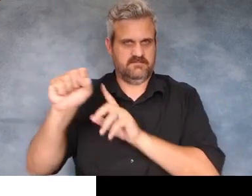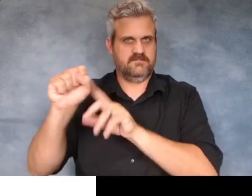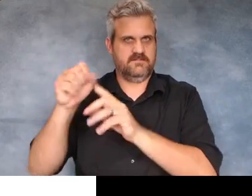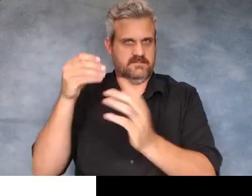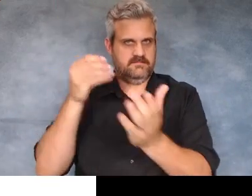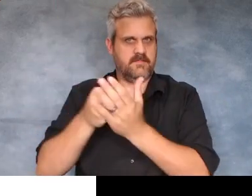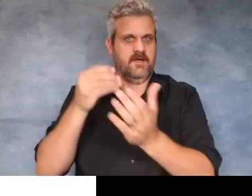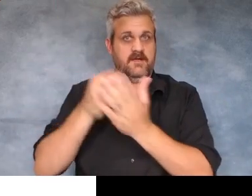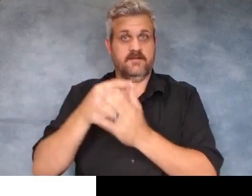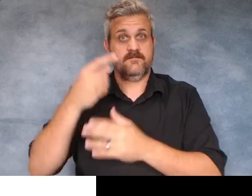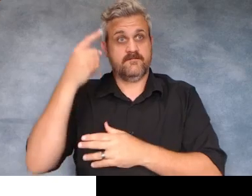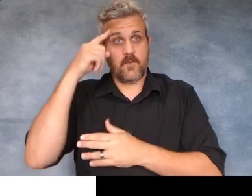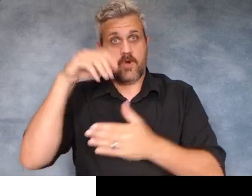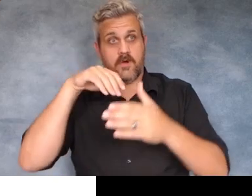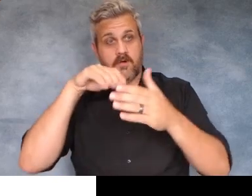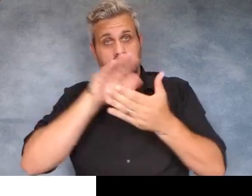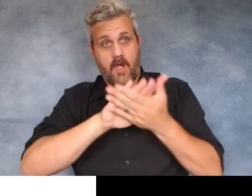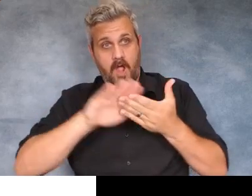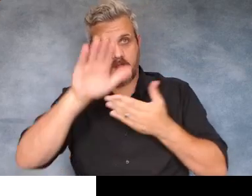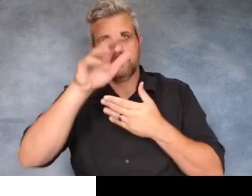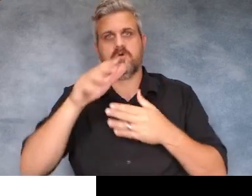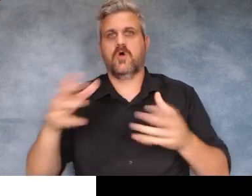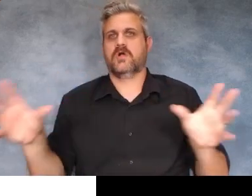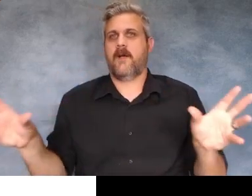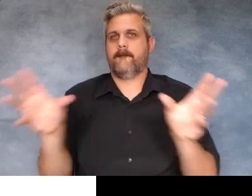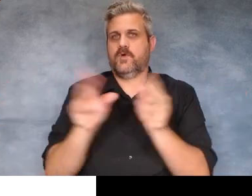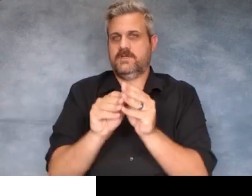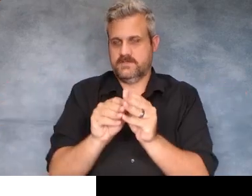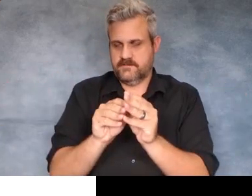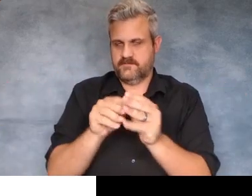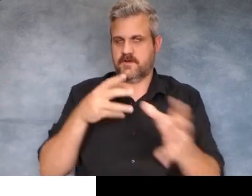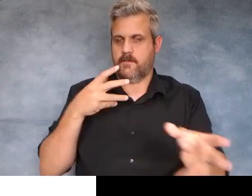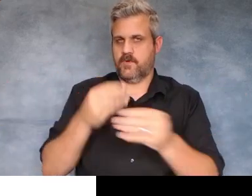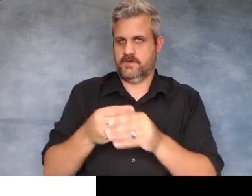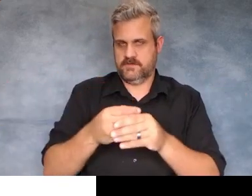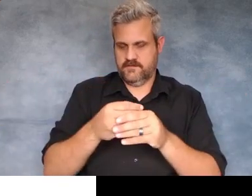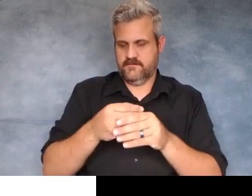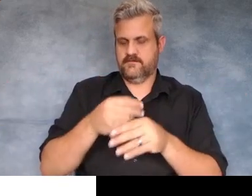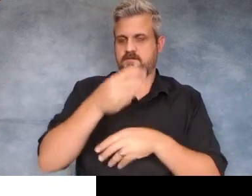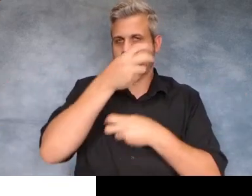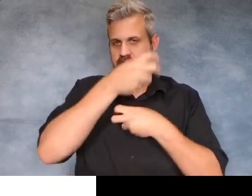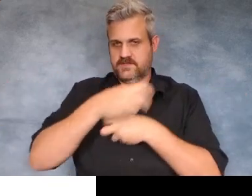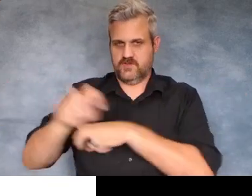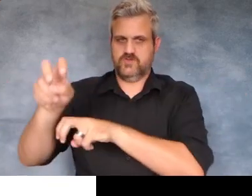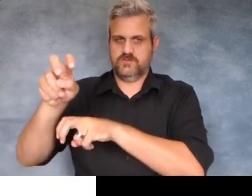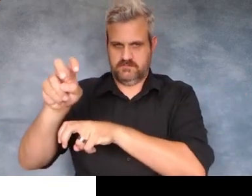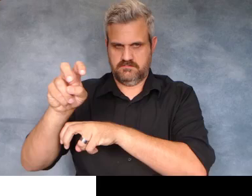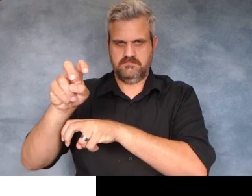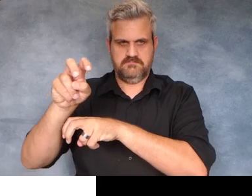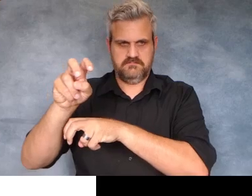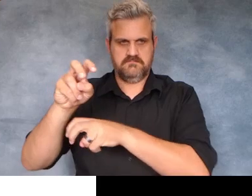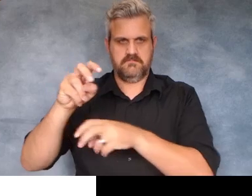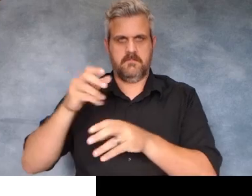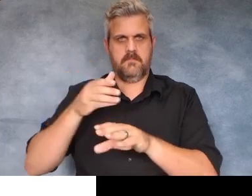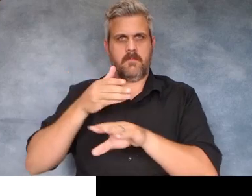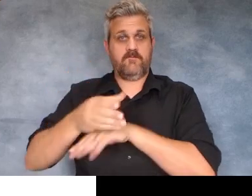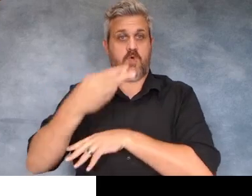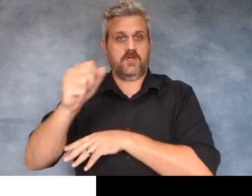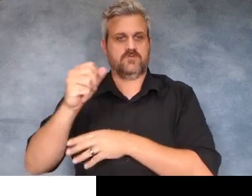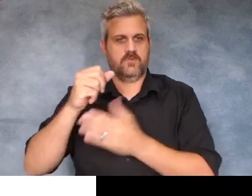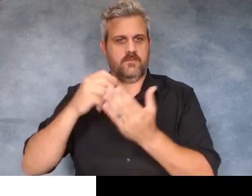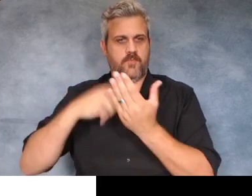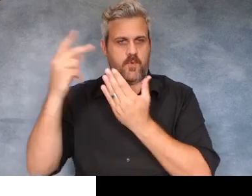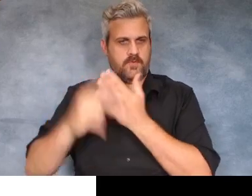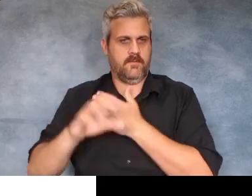a comprehensive transition and post-secondary program, or CTP. Additional information about KEYS